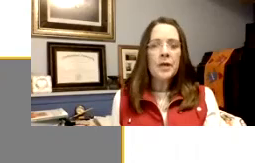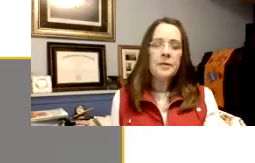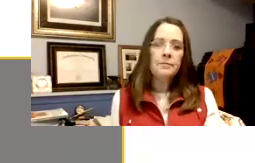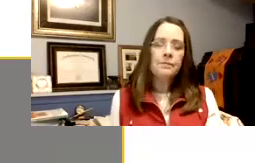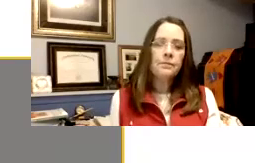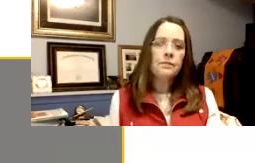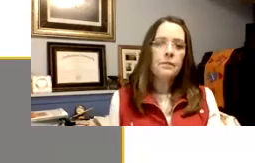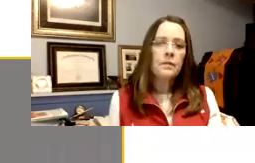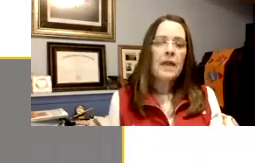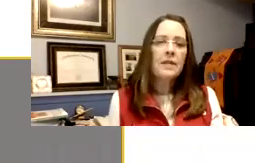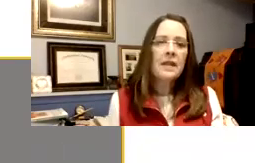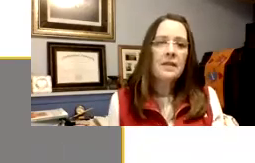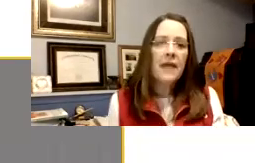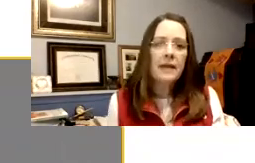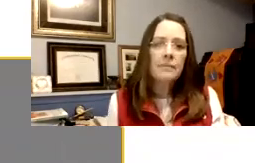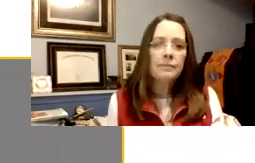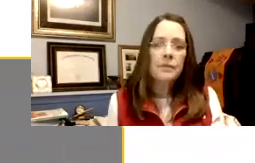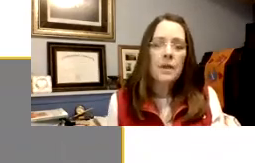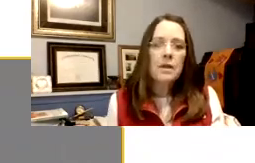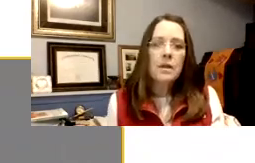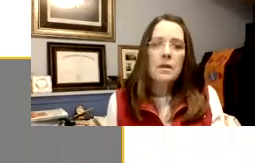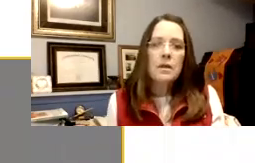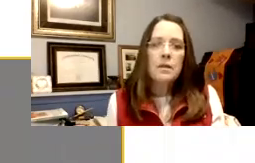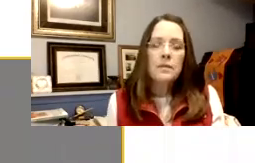So I think that